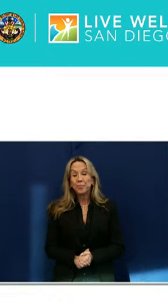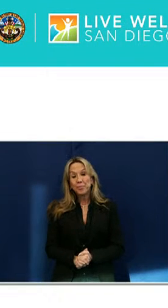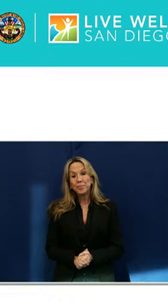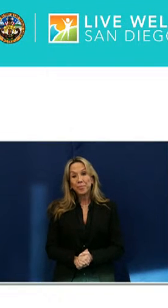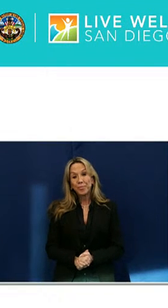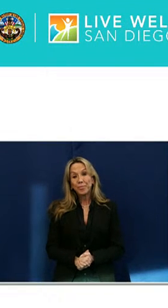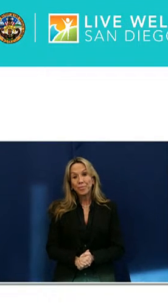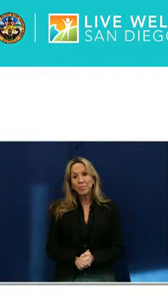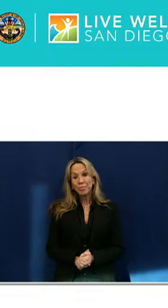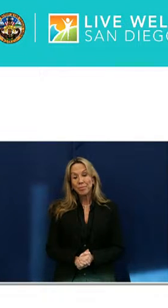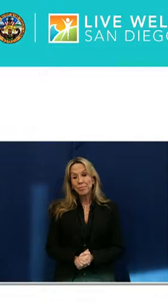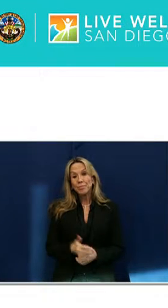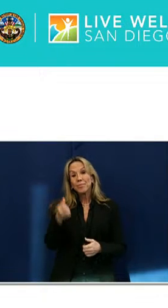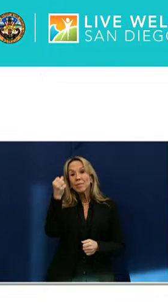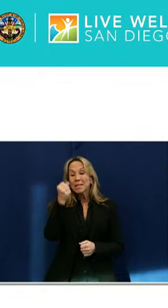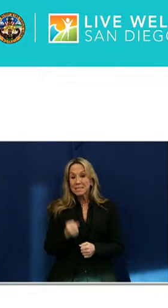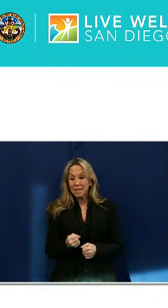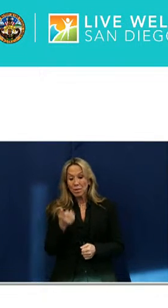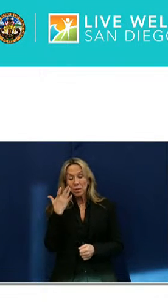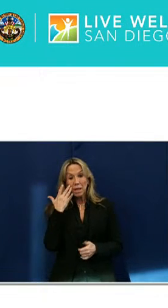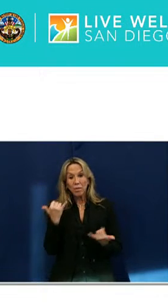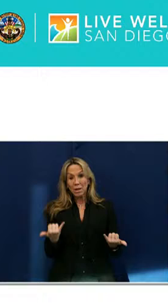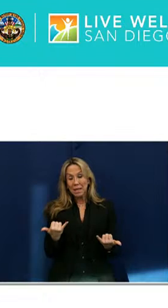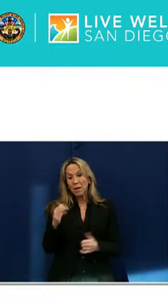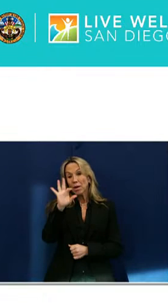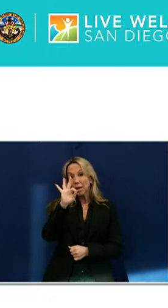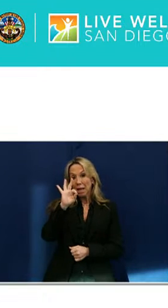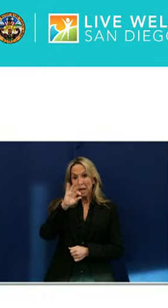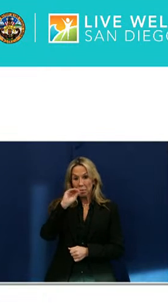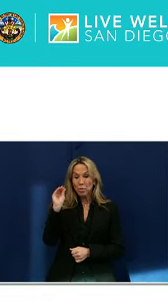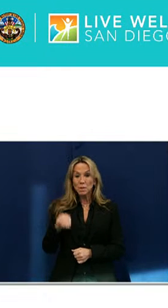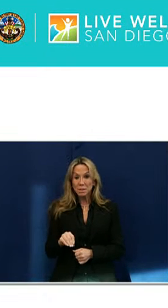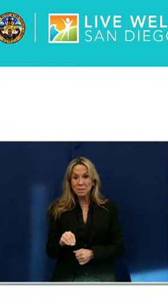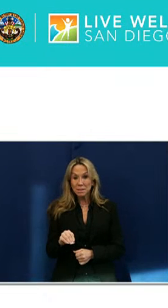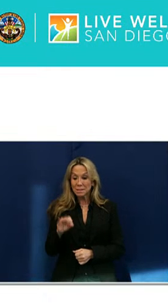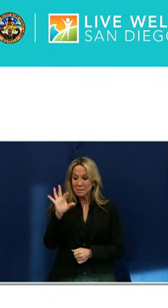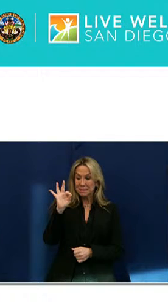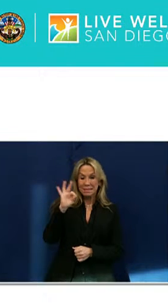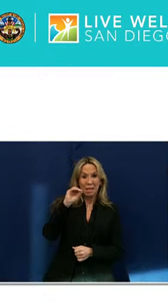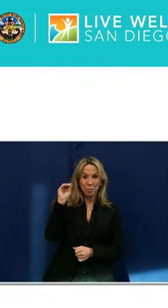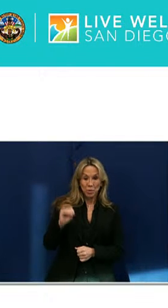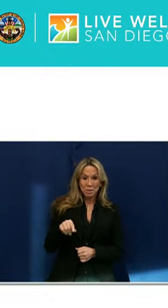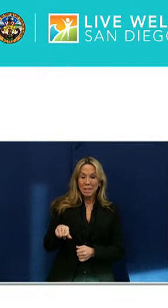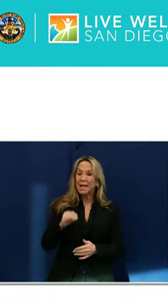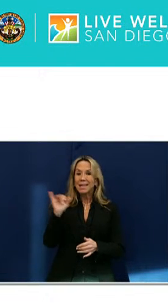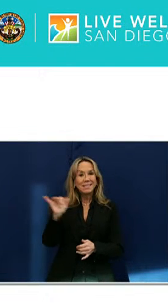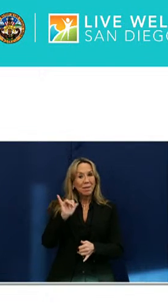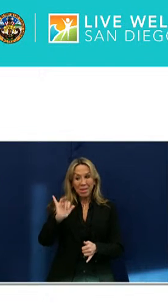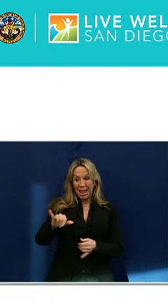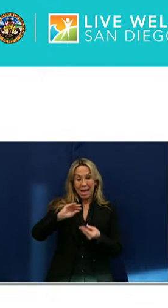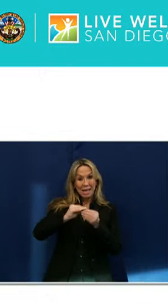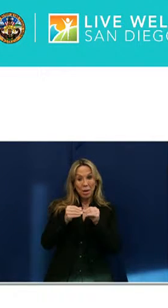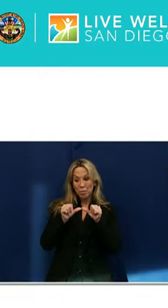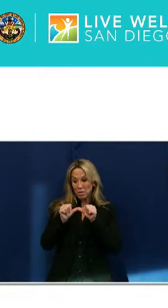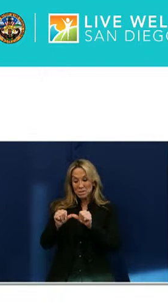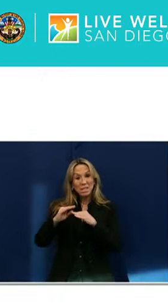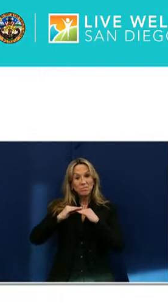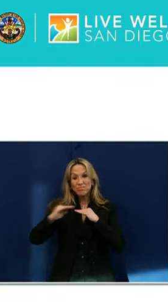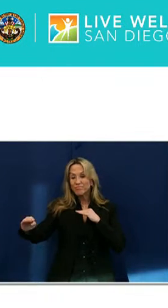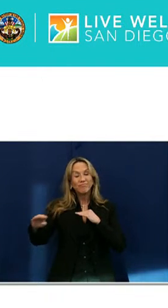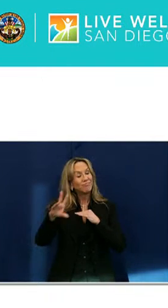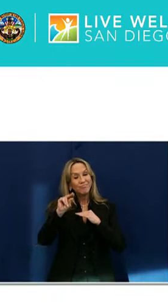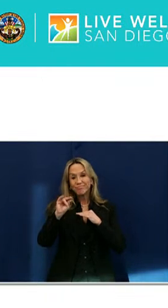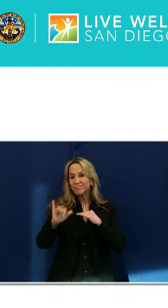California is at 9%, and again, that number changes